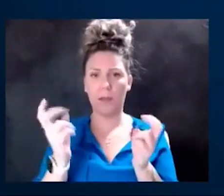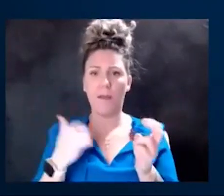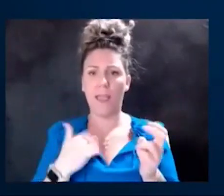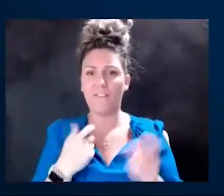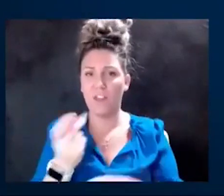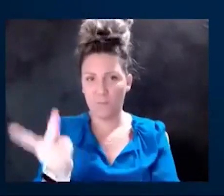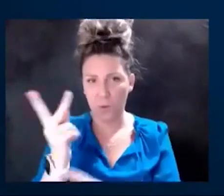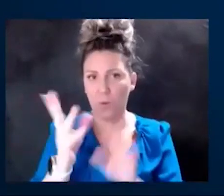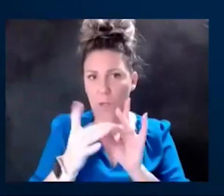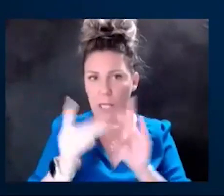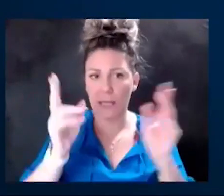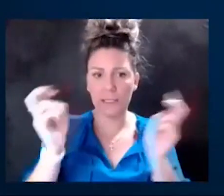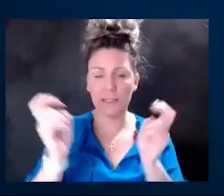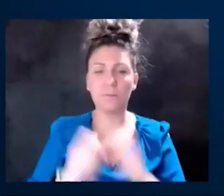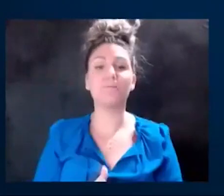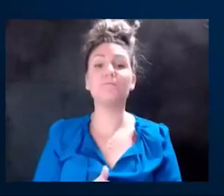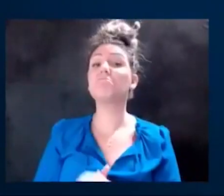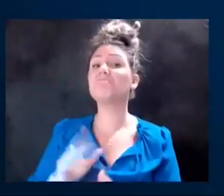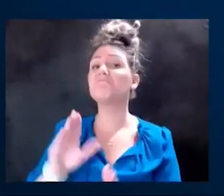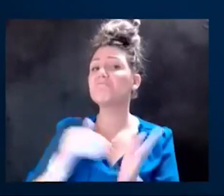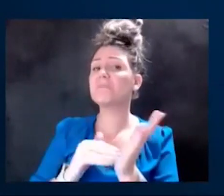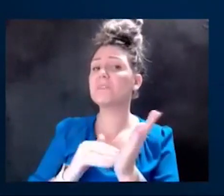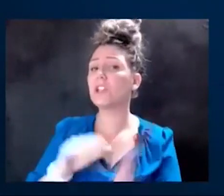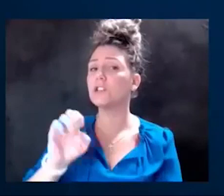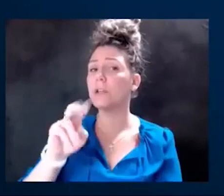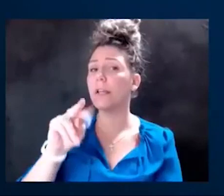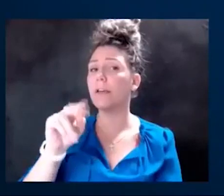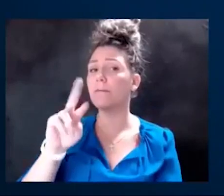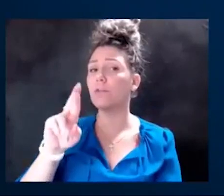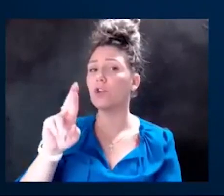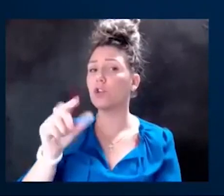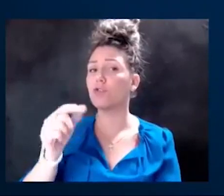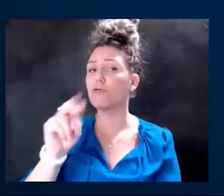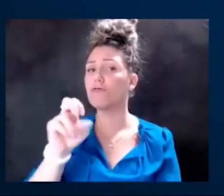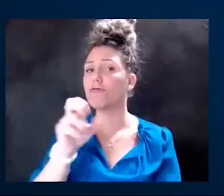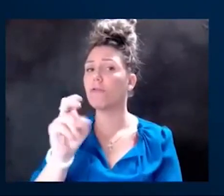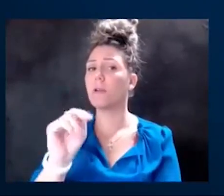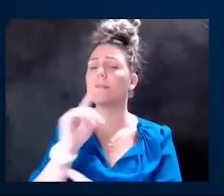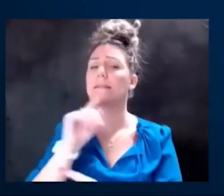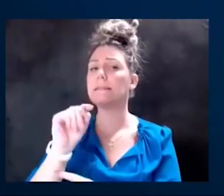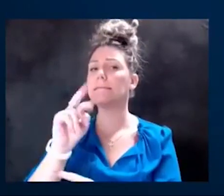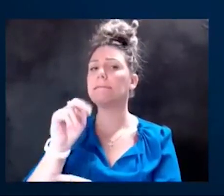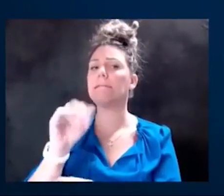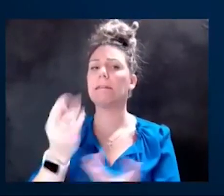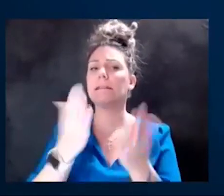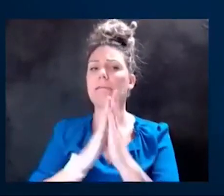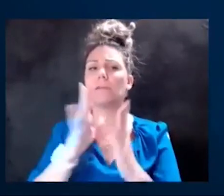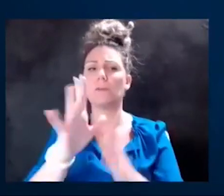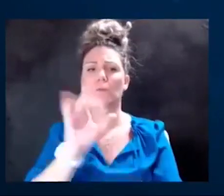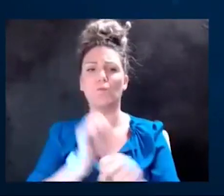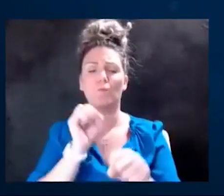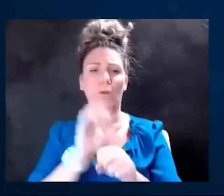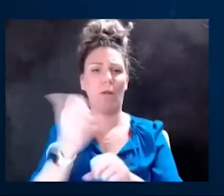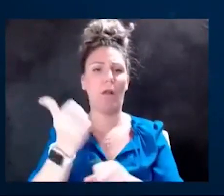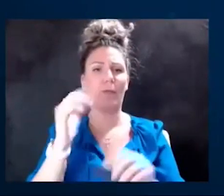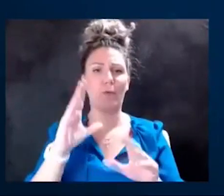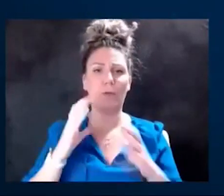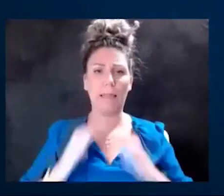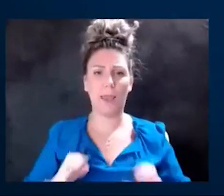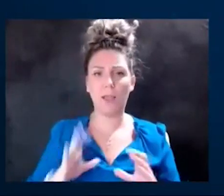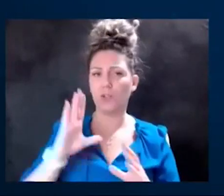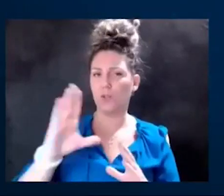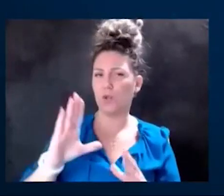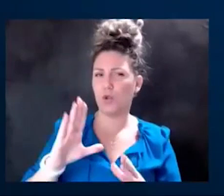that. Dr. Evergreen, Tina wants to know that when you're working with other clients, and I think she's referencing your work in New